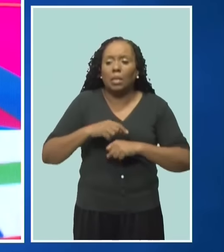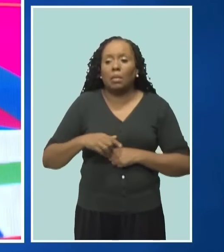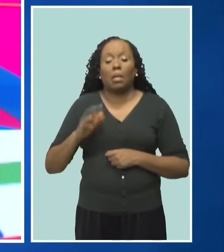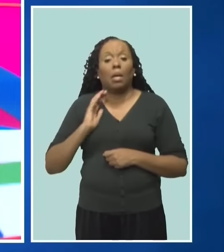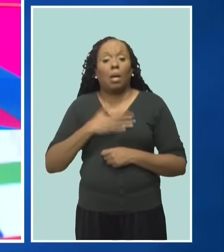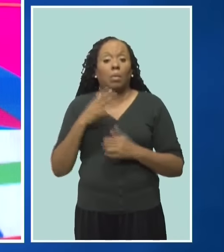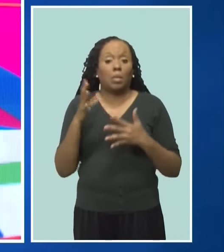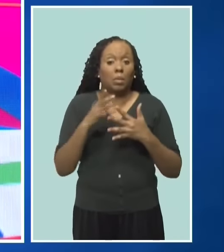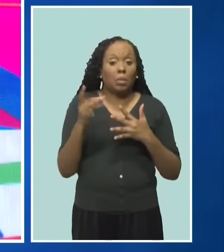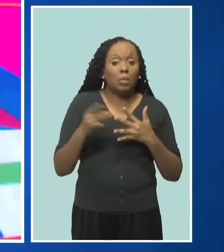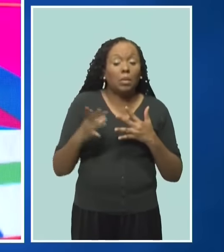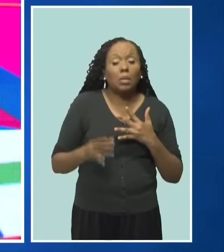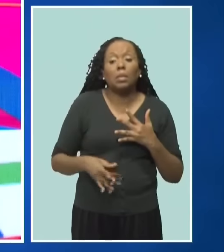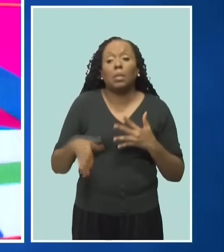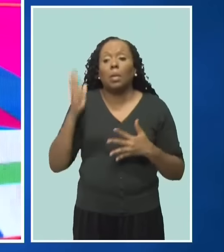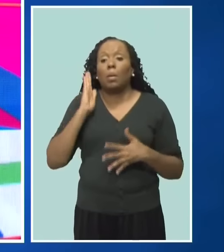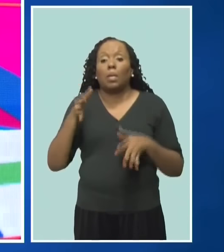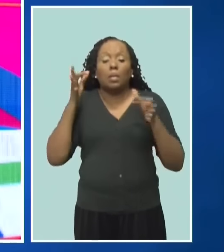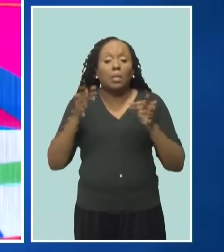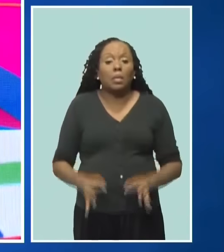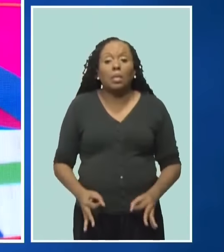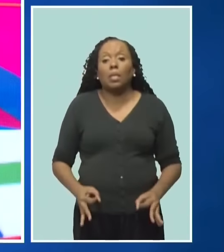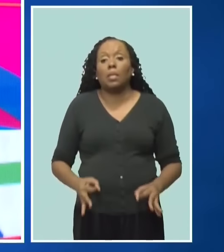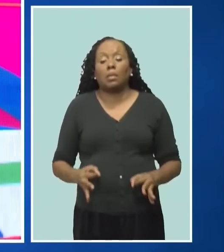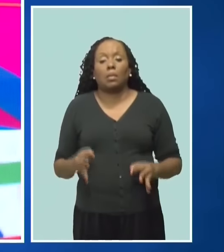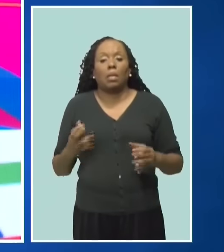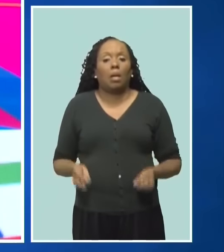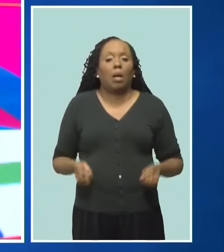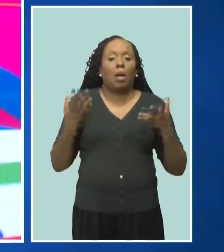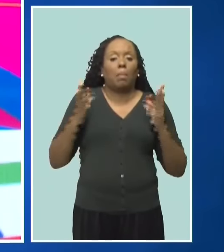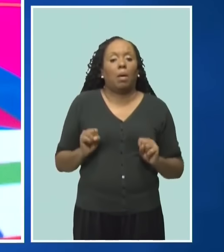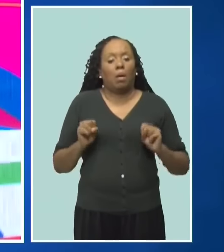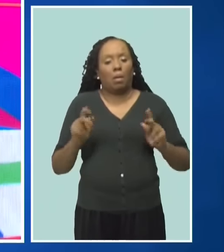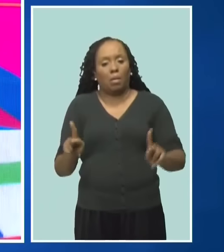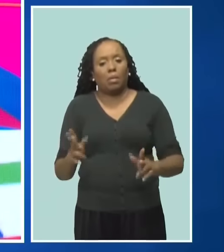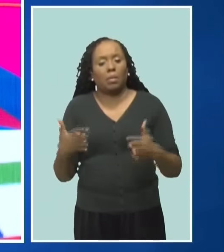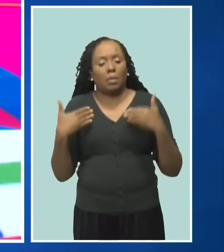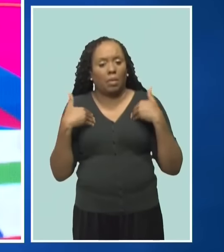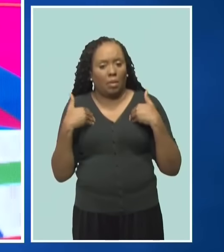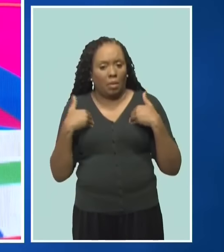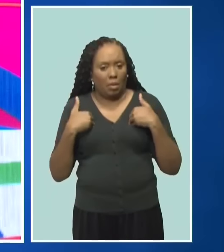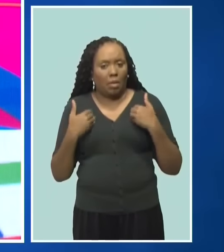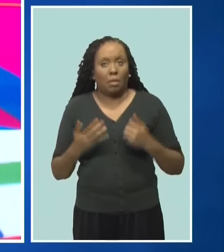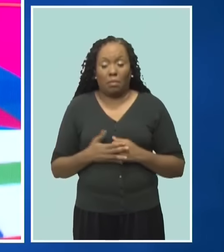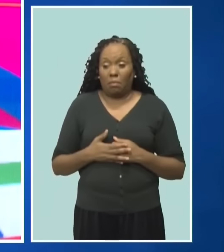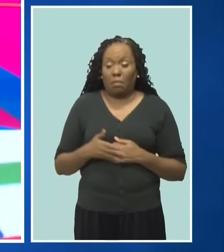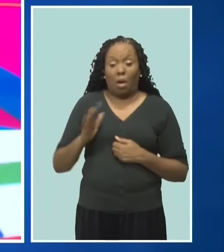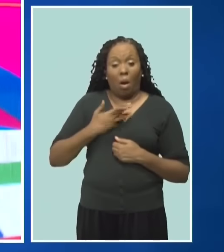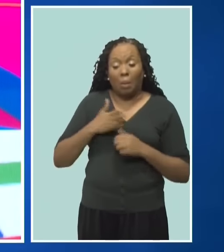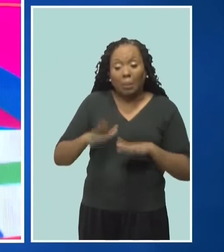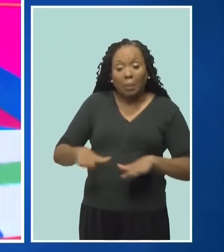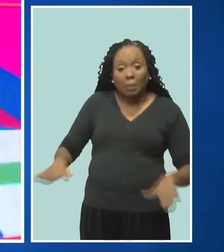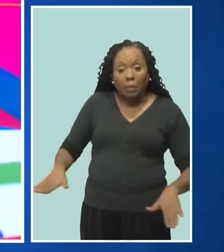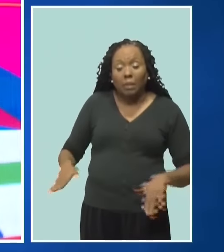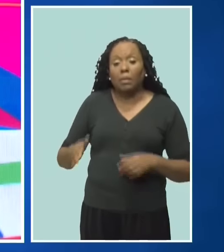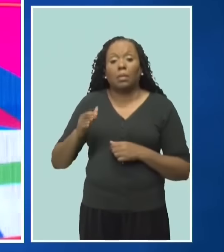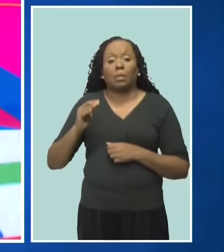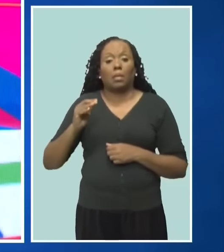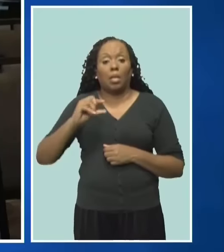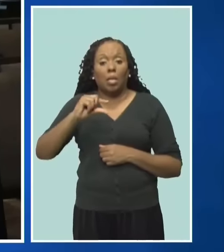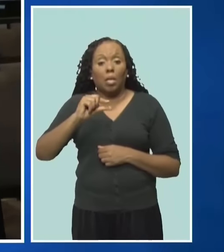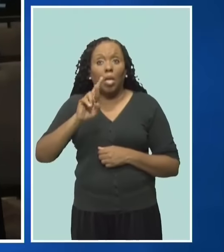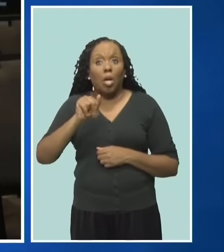make will in fact determine so many opportunities that those who follow us, be they our children, our grandchildren, will actually